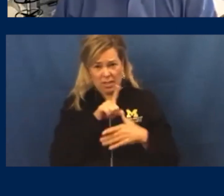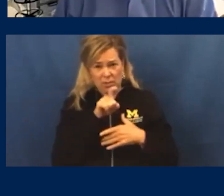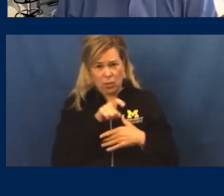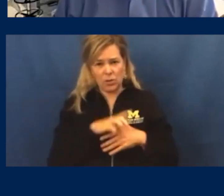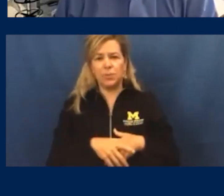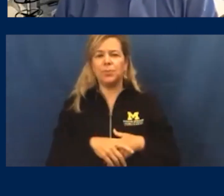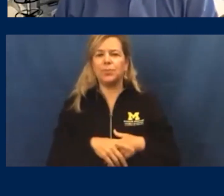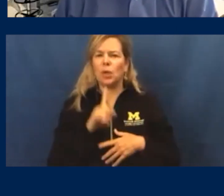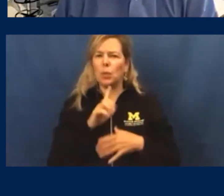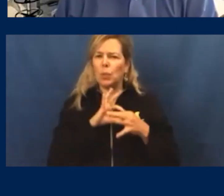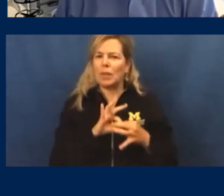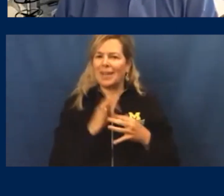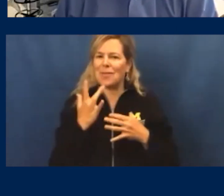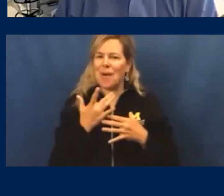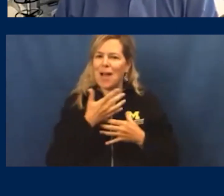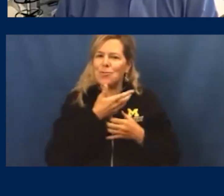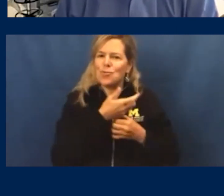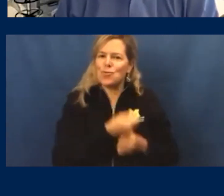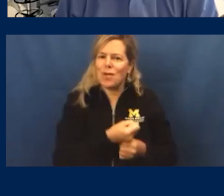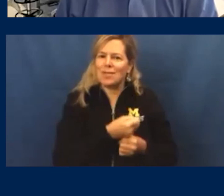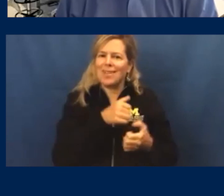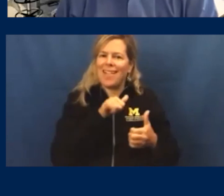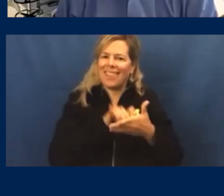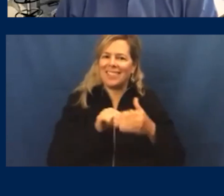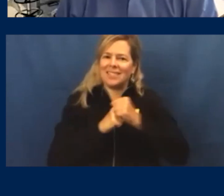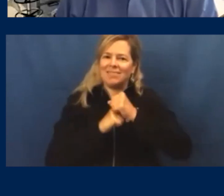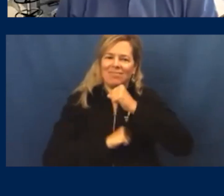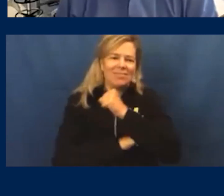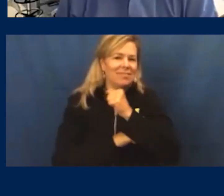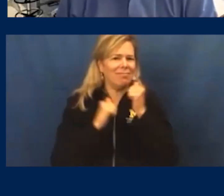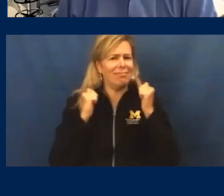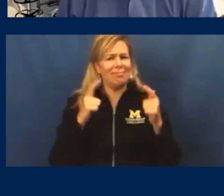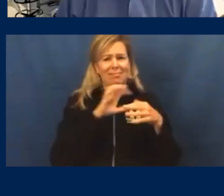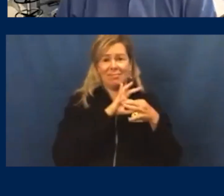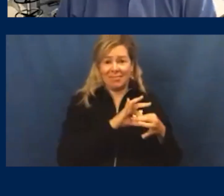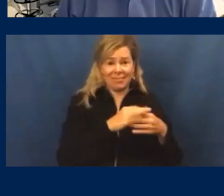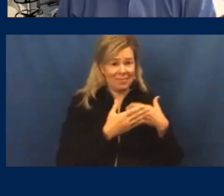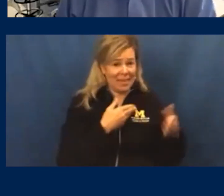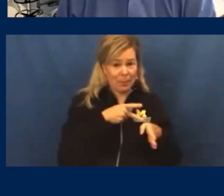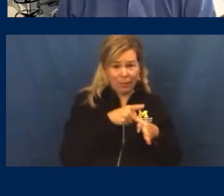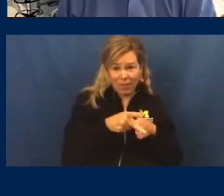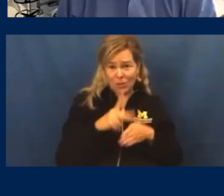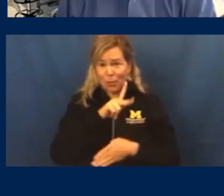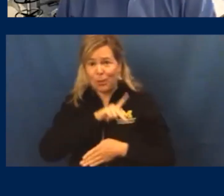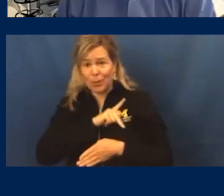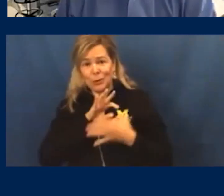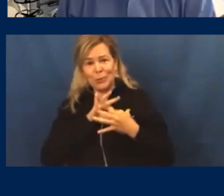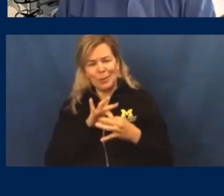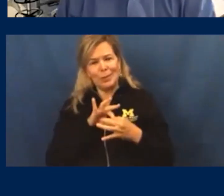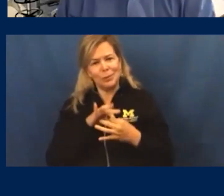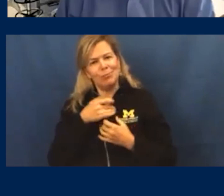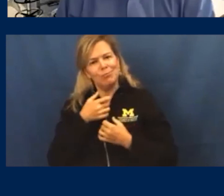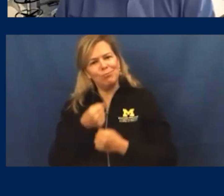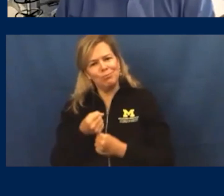As trust is the foundation that all relationships are built upon, whether they are professional relationships or personal relationships. And